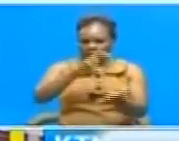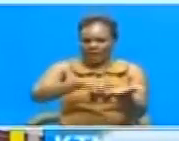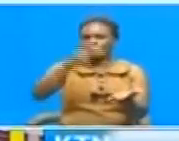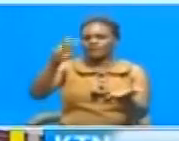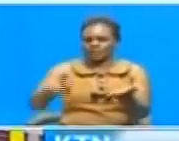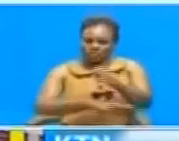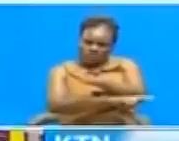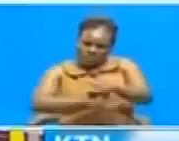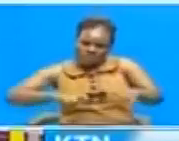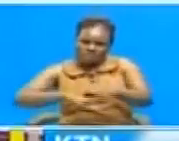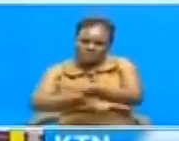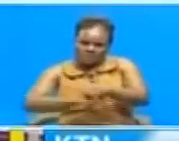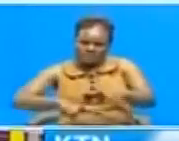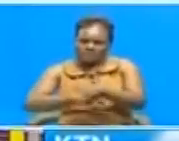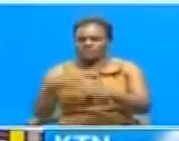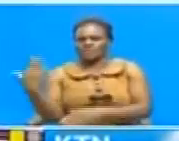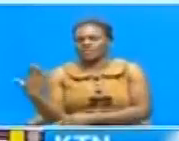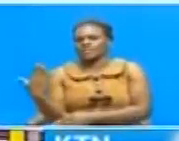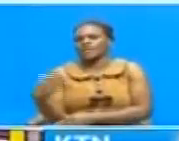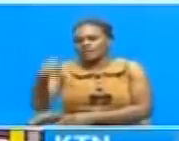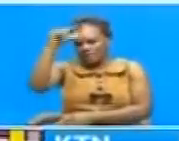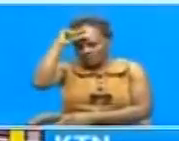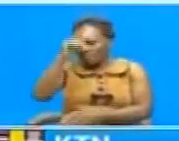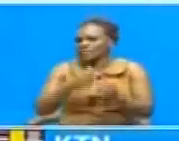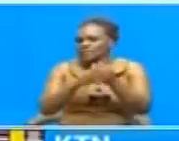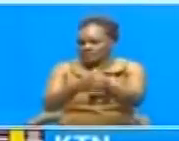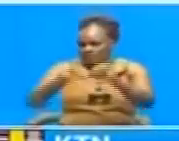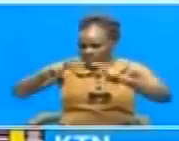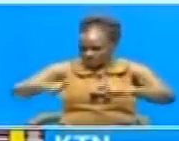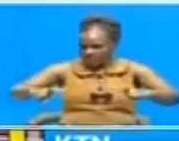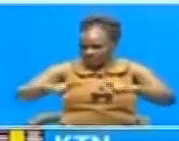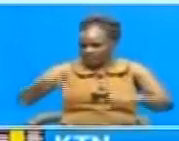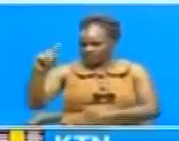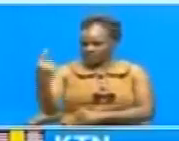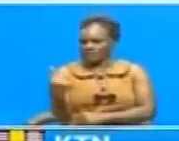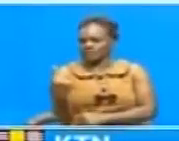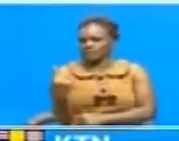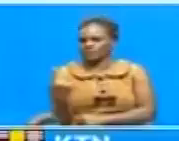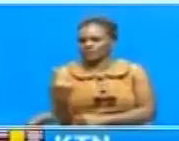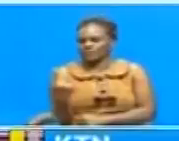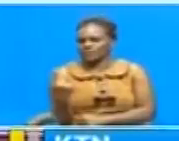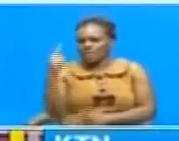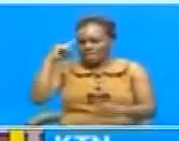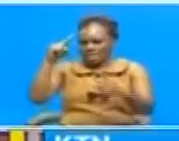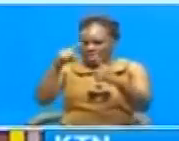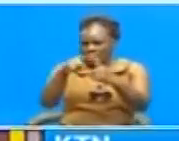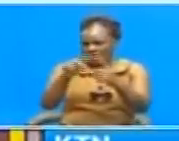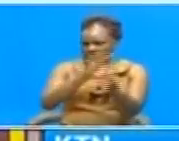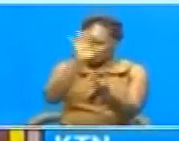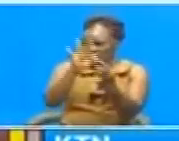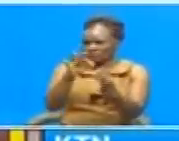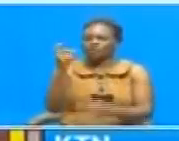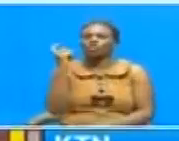to loot and destroy property in the name of the law. The government and leaders should be investigated and target specific shops